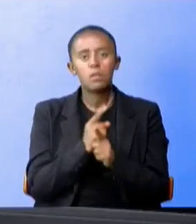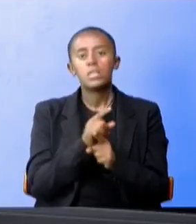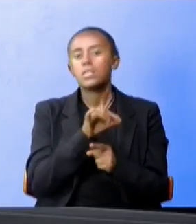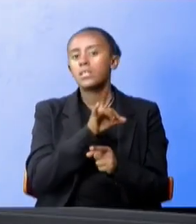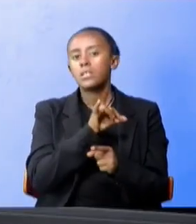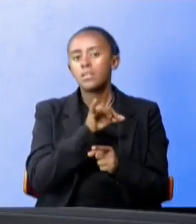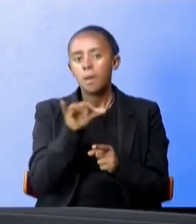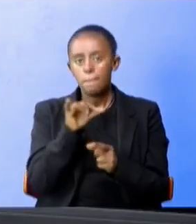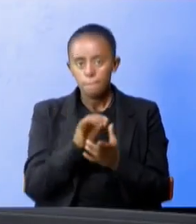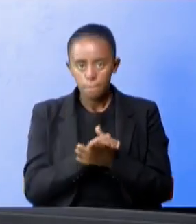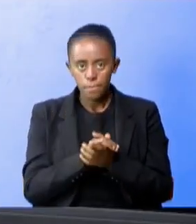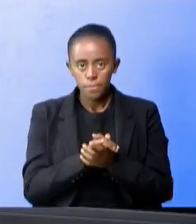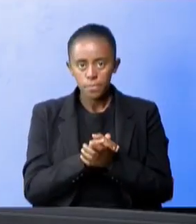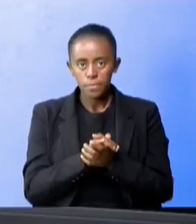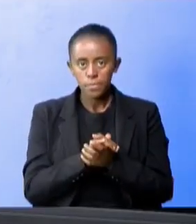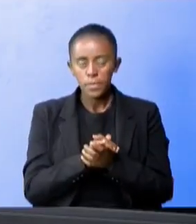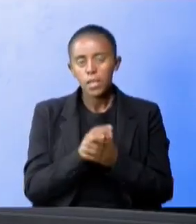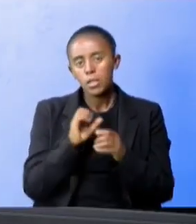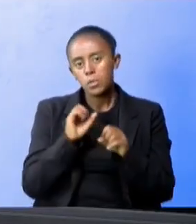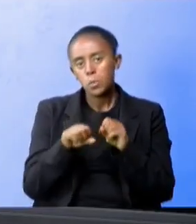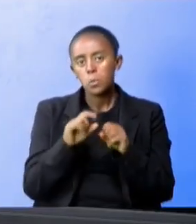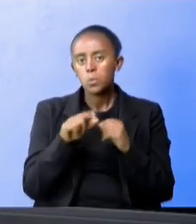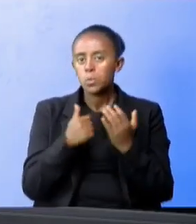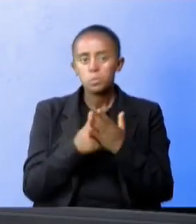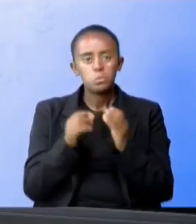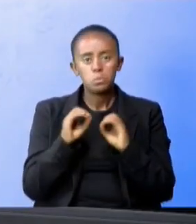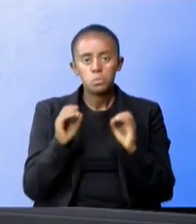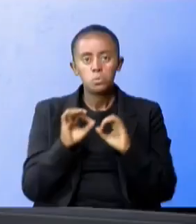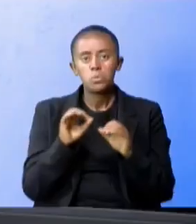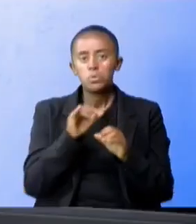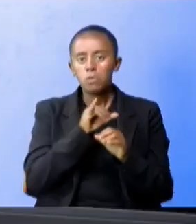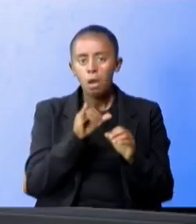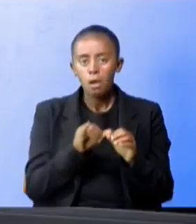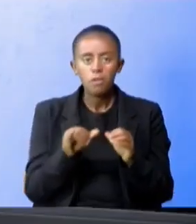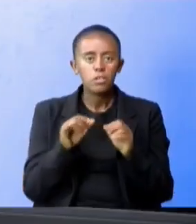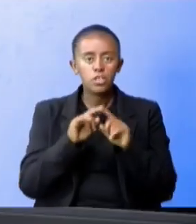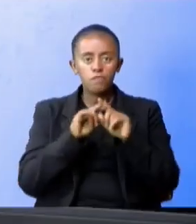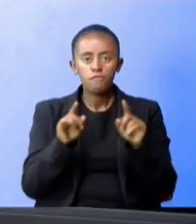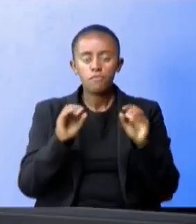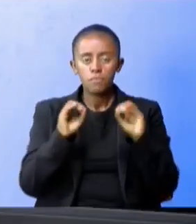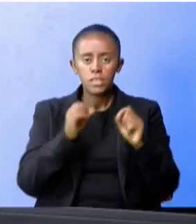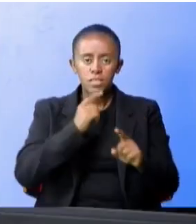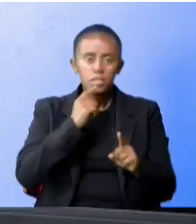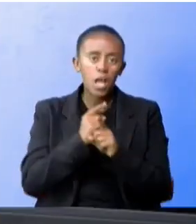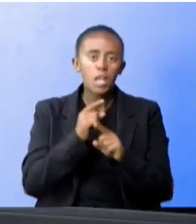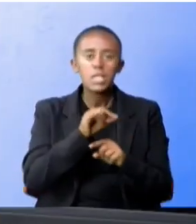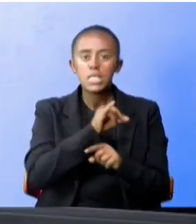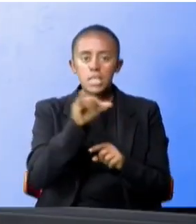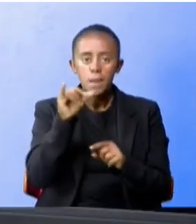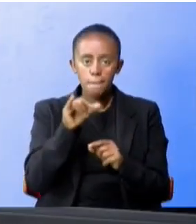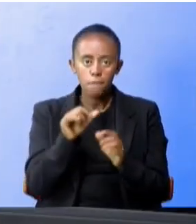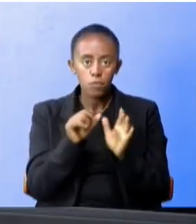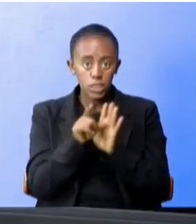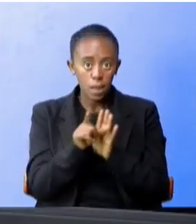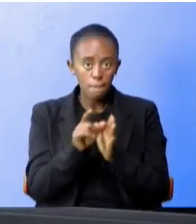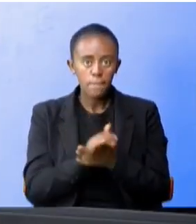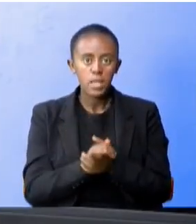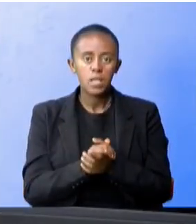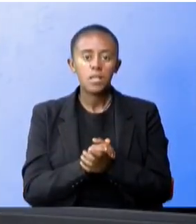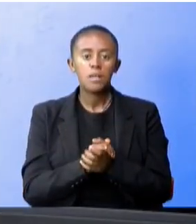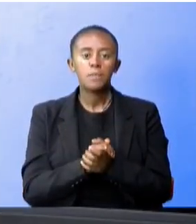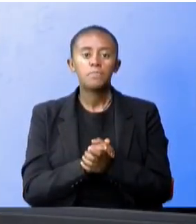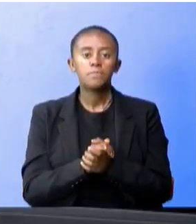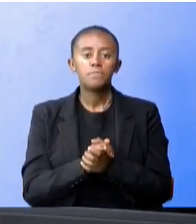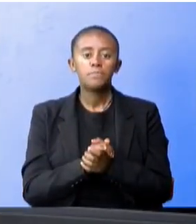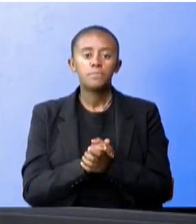same. So they don't have any slight difference. They are exactly the same. For example,